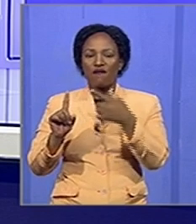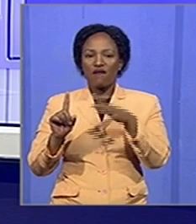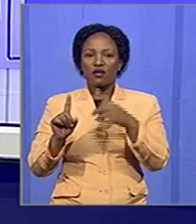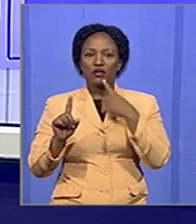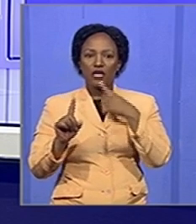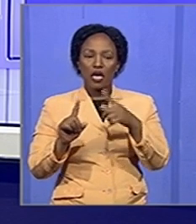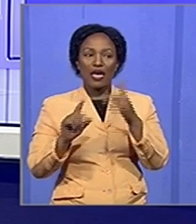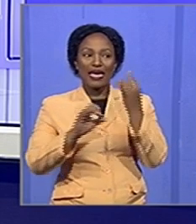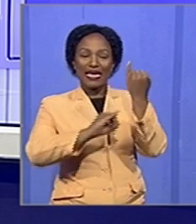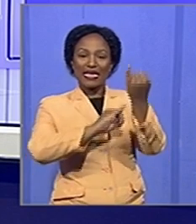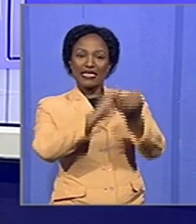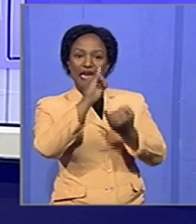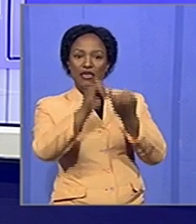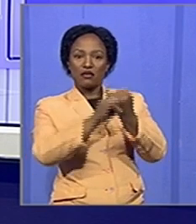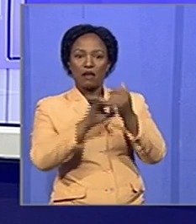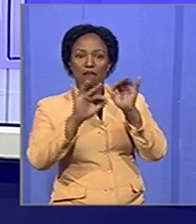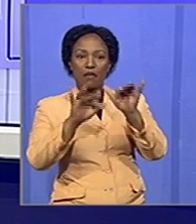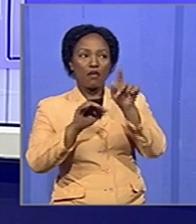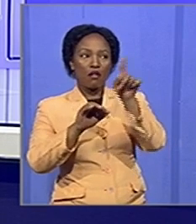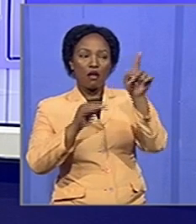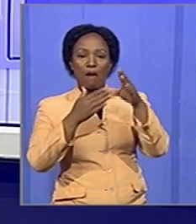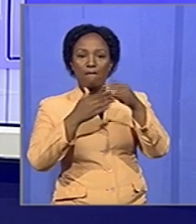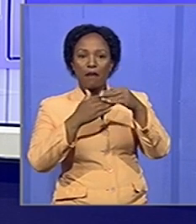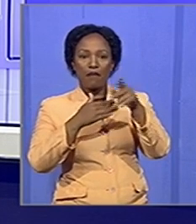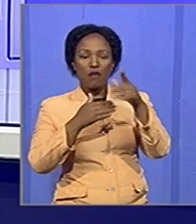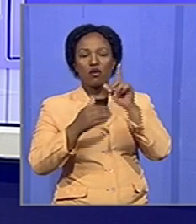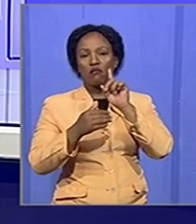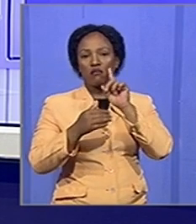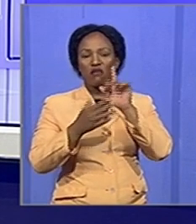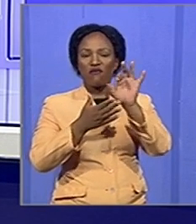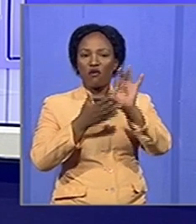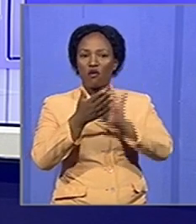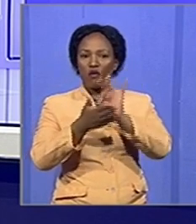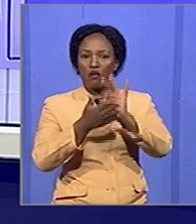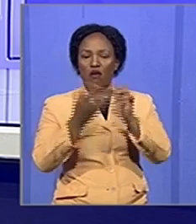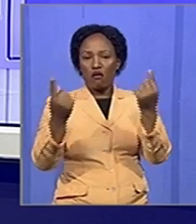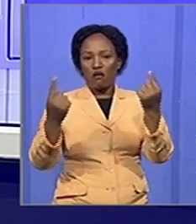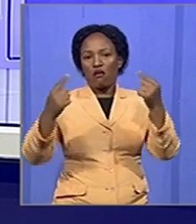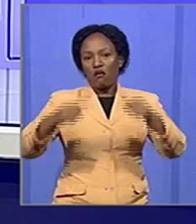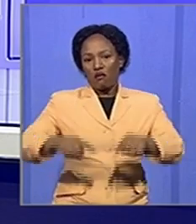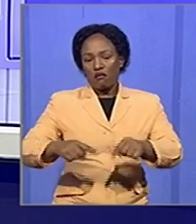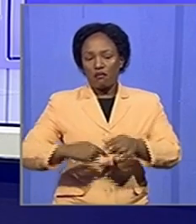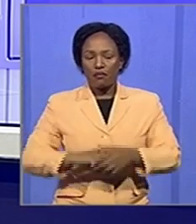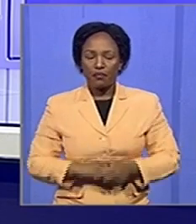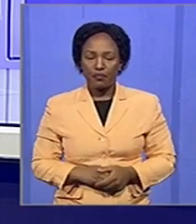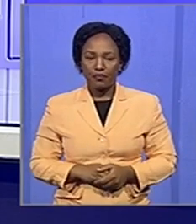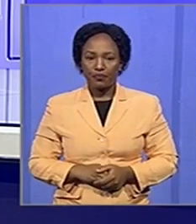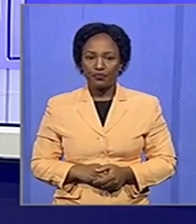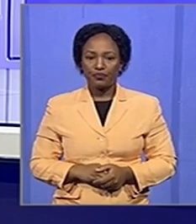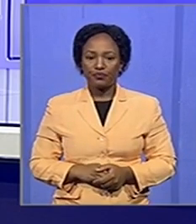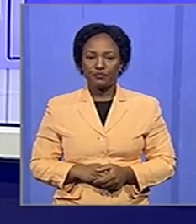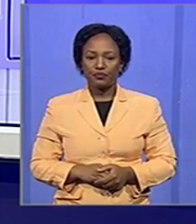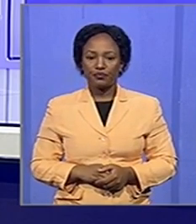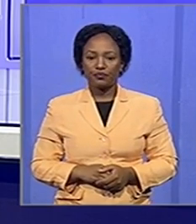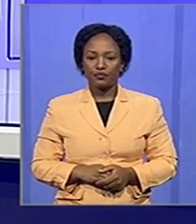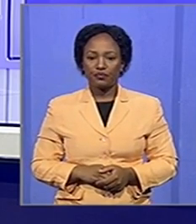tsa matjhaba ho tla lekola maemo dinakong tsa dikgetho tse akaretsang.